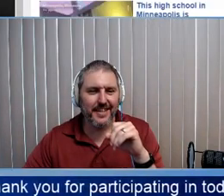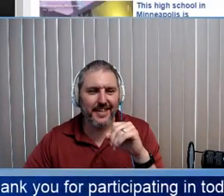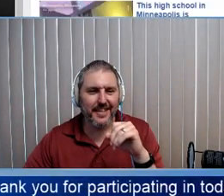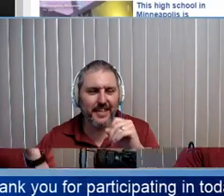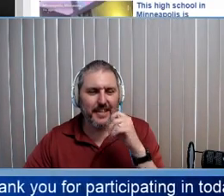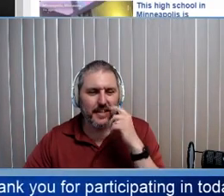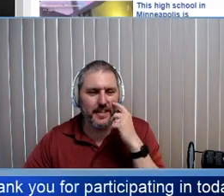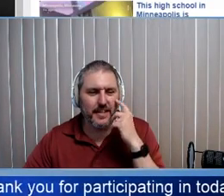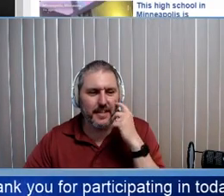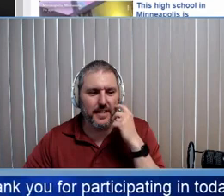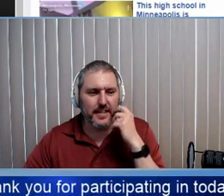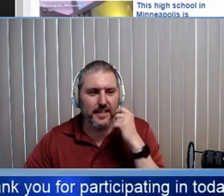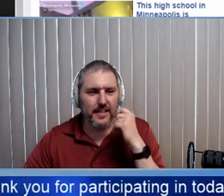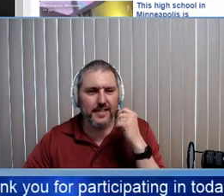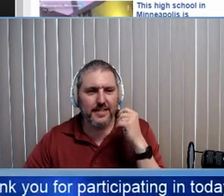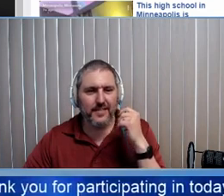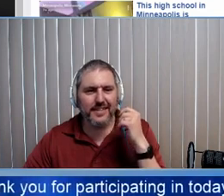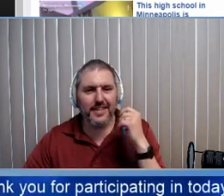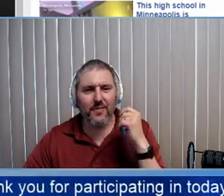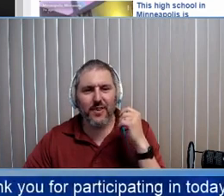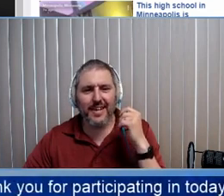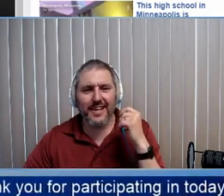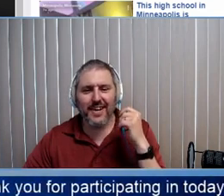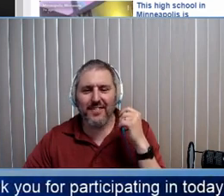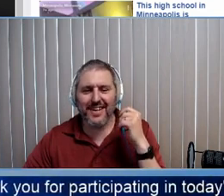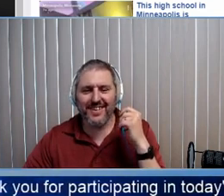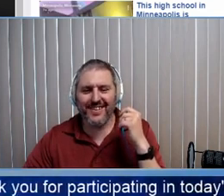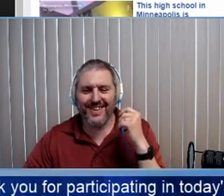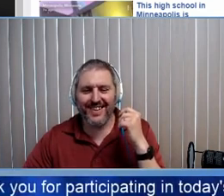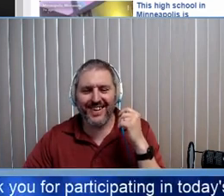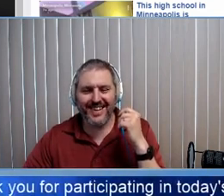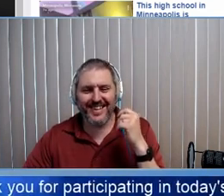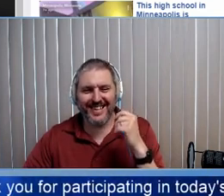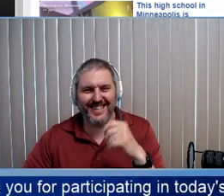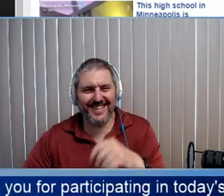This man in here working out. Somebody's there working out, man.